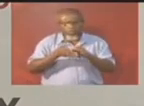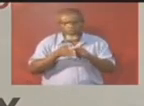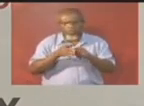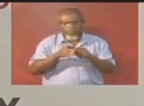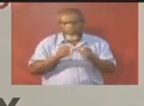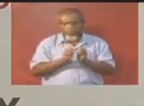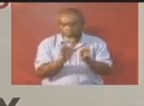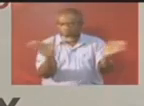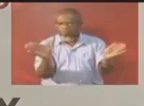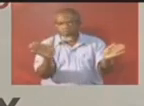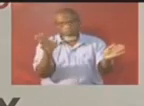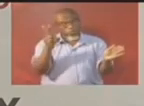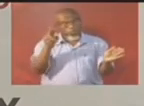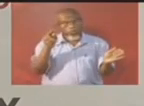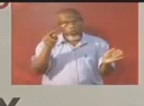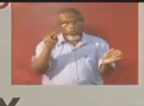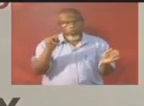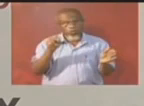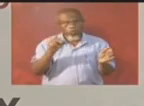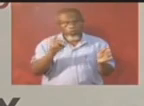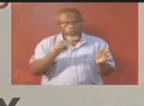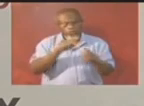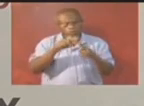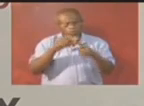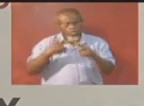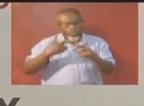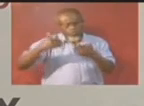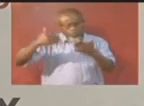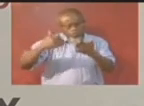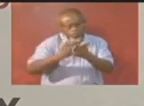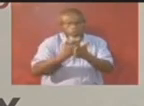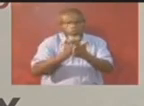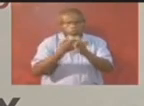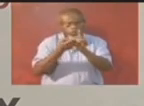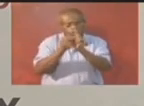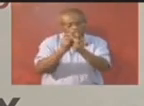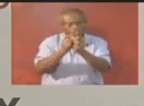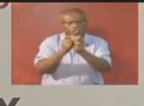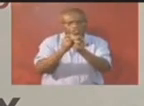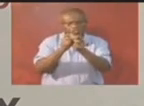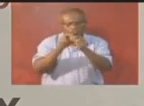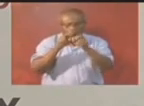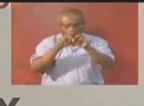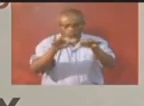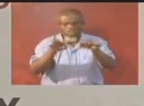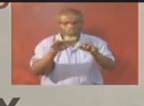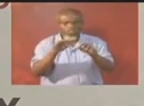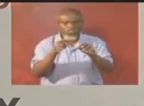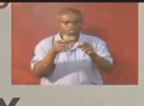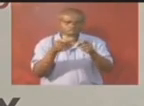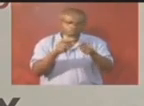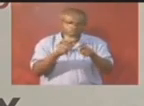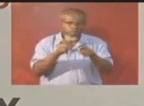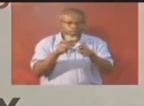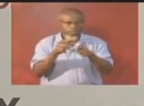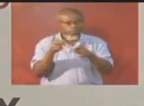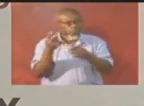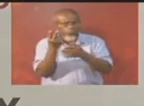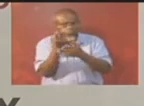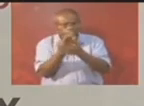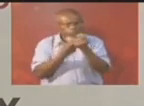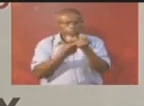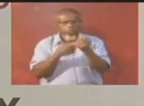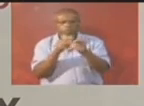point, where a new variant has been introduced into a population, the old and new variants